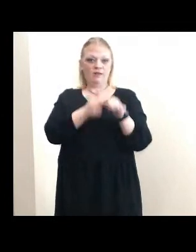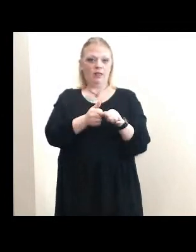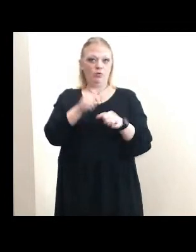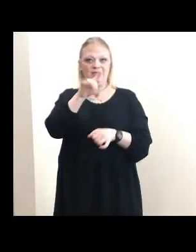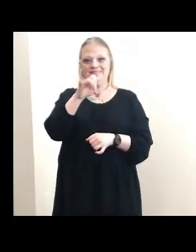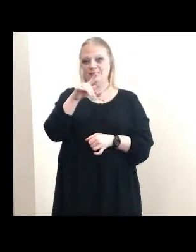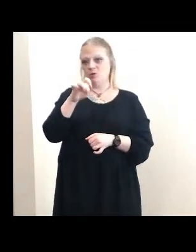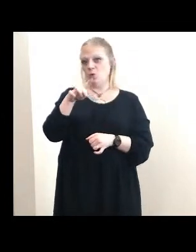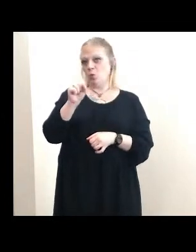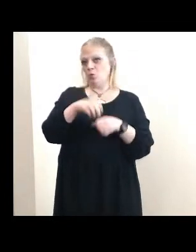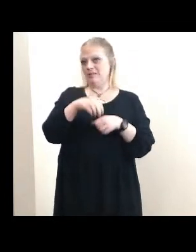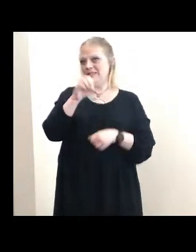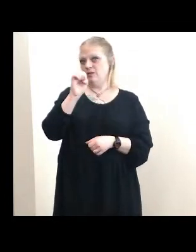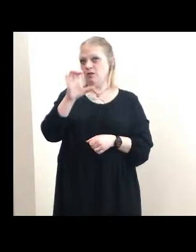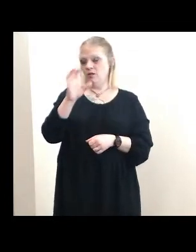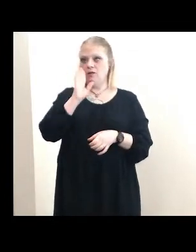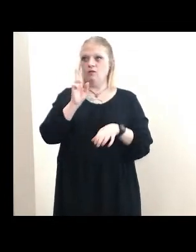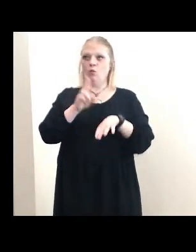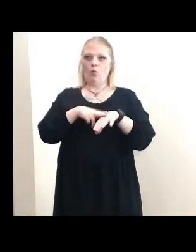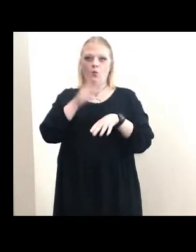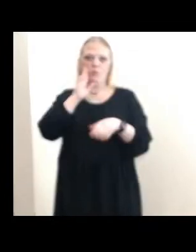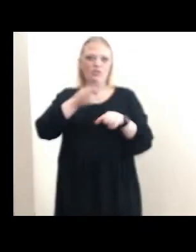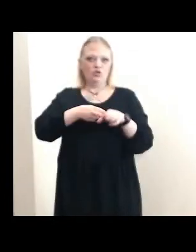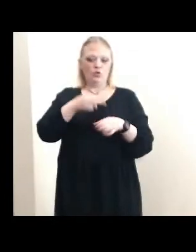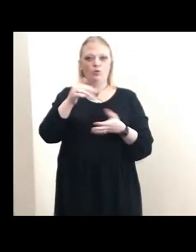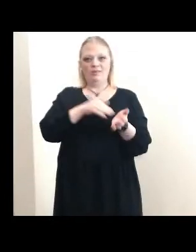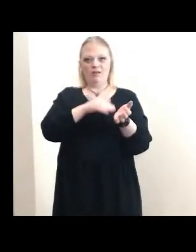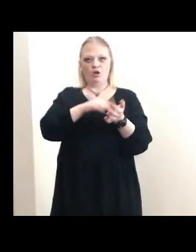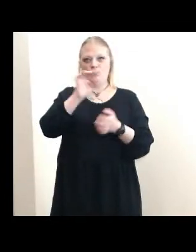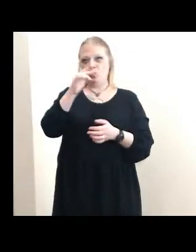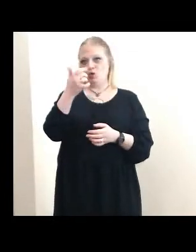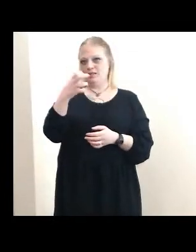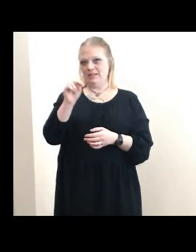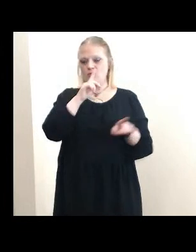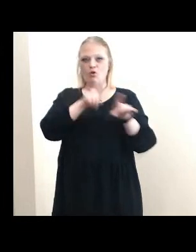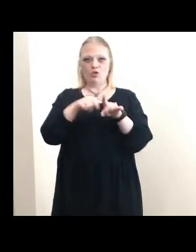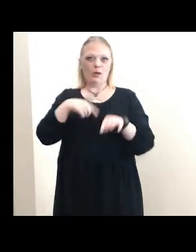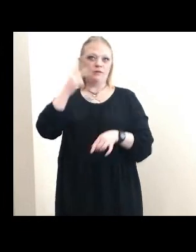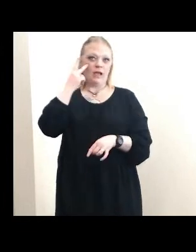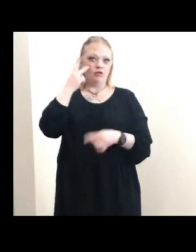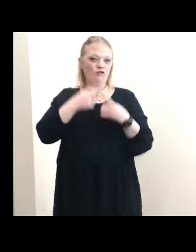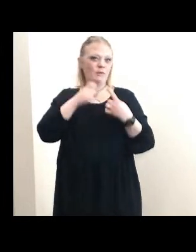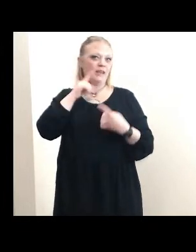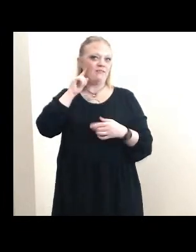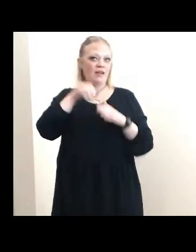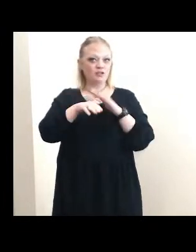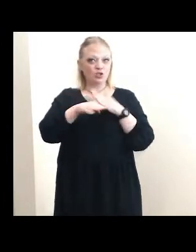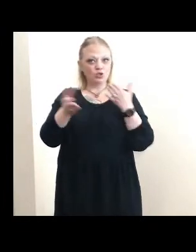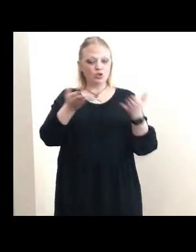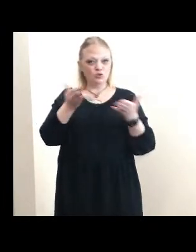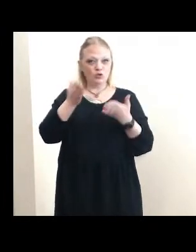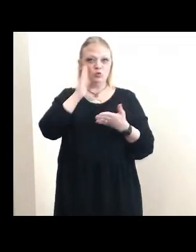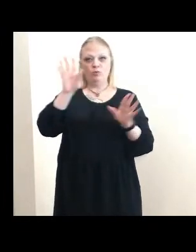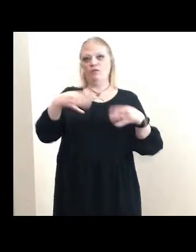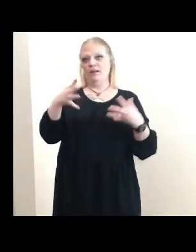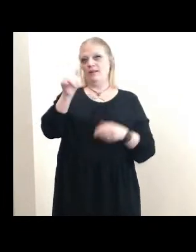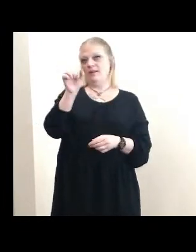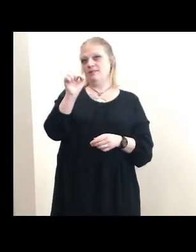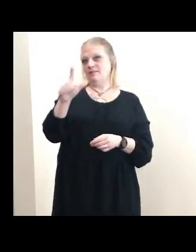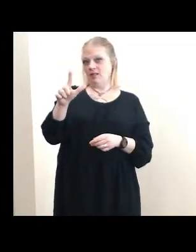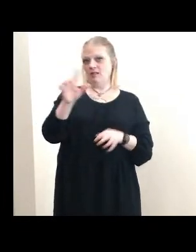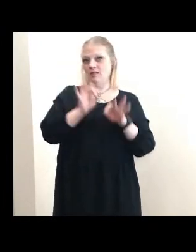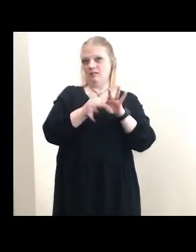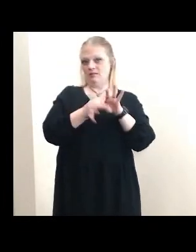County. Of course, we'll be joined by Dr. Gail Burstein very soon. We also have Kendra Schmidt here from Deaf Access Services who will be providing the American